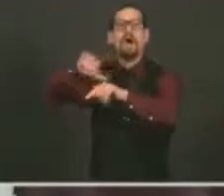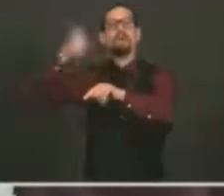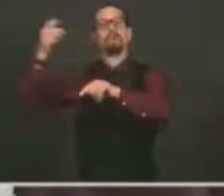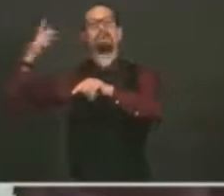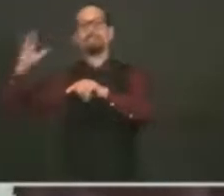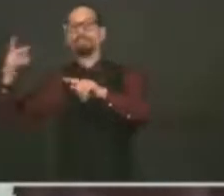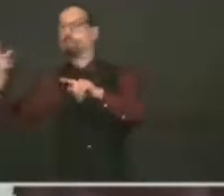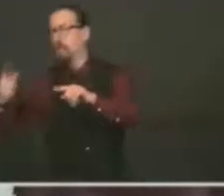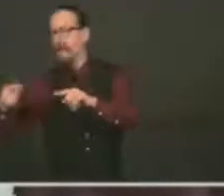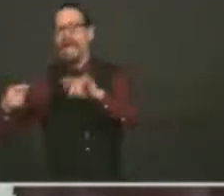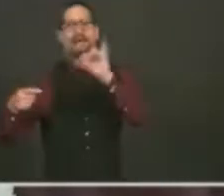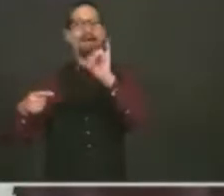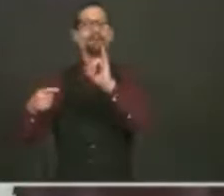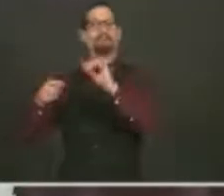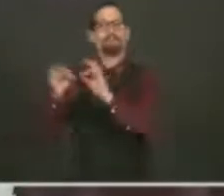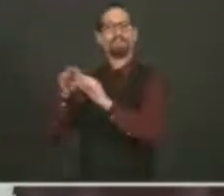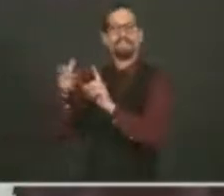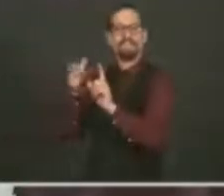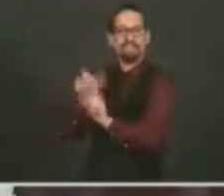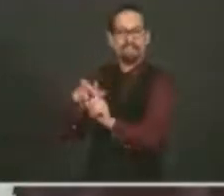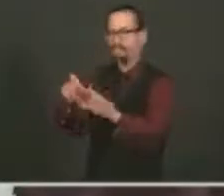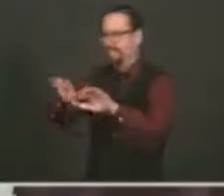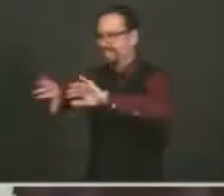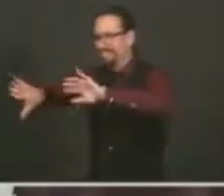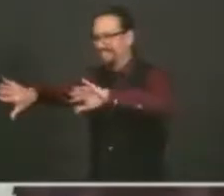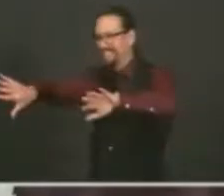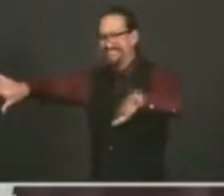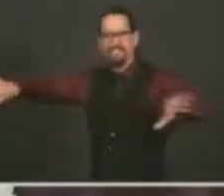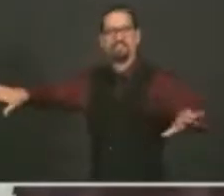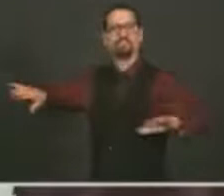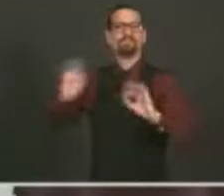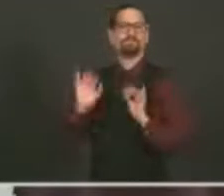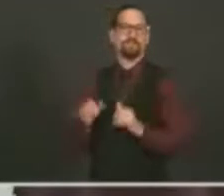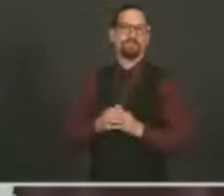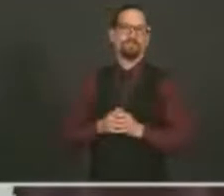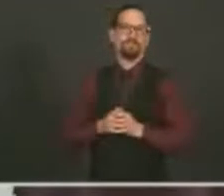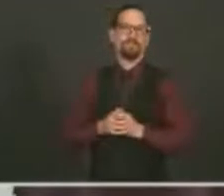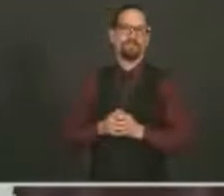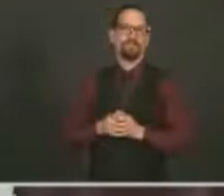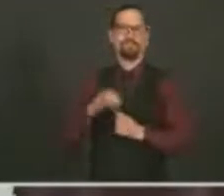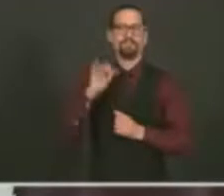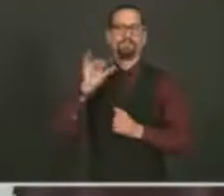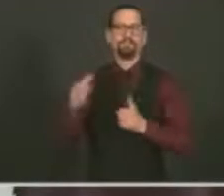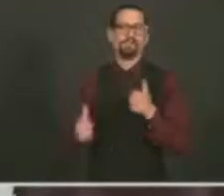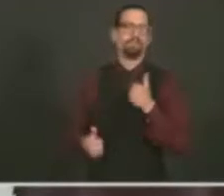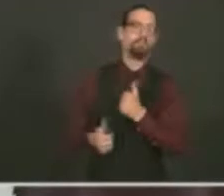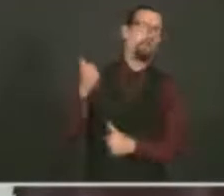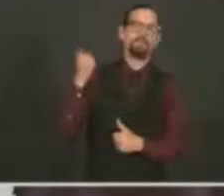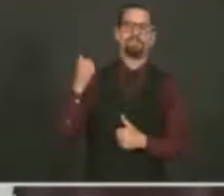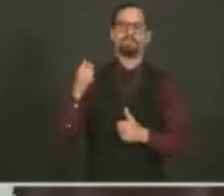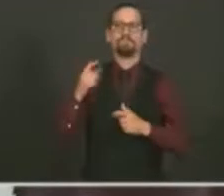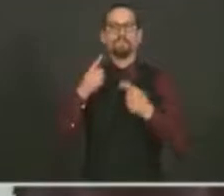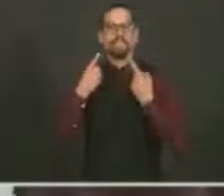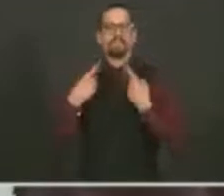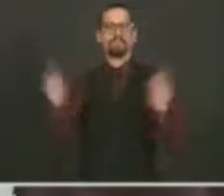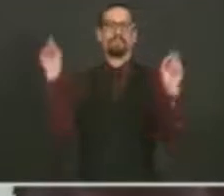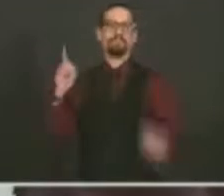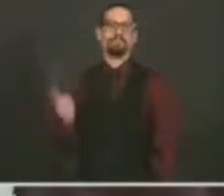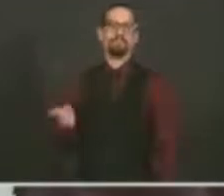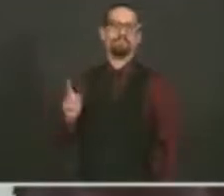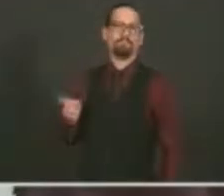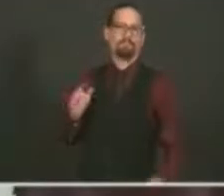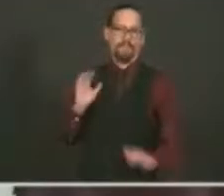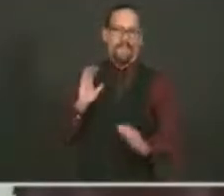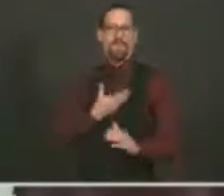isolation, and any of the people who are around them quarantined. That's the most effective way for